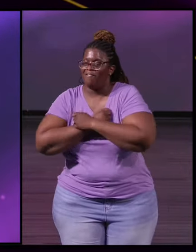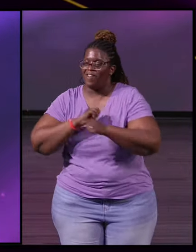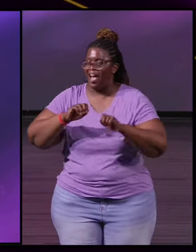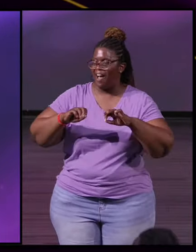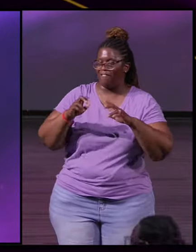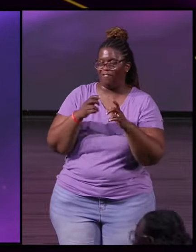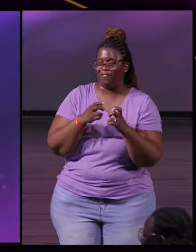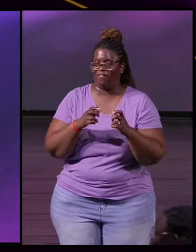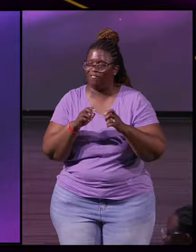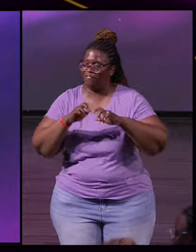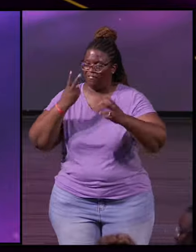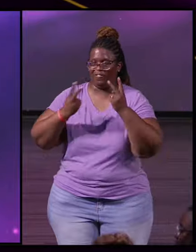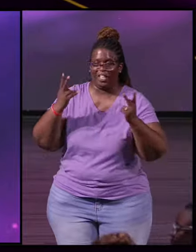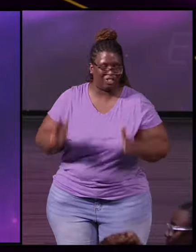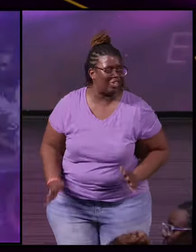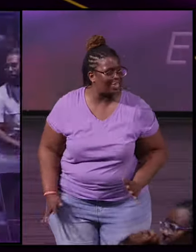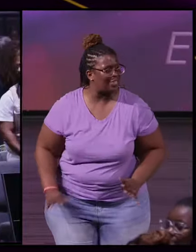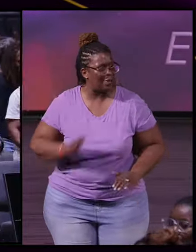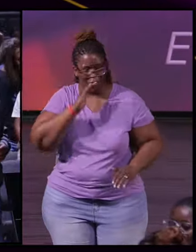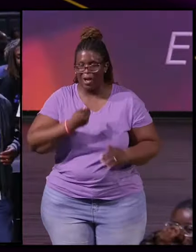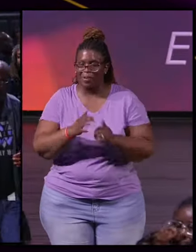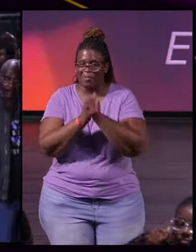time visitors. Welcome to worship.